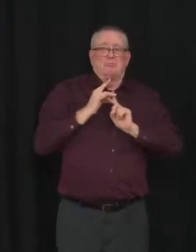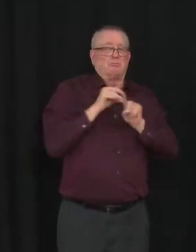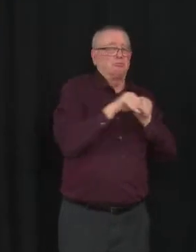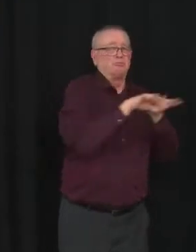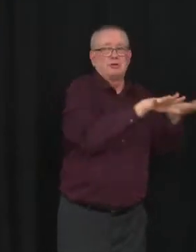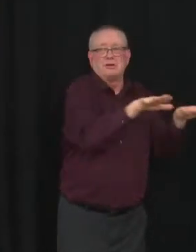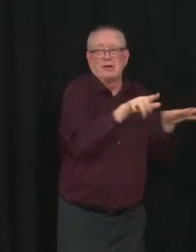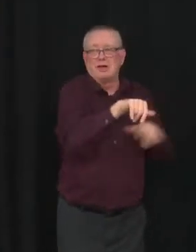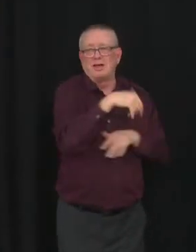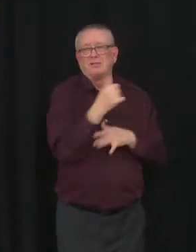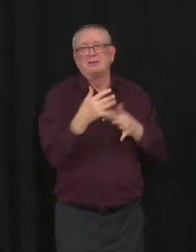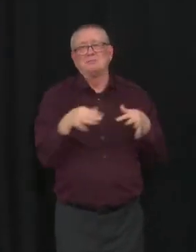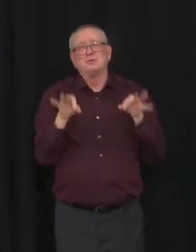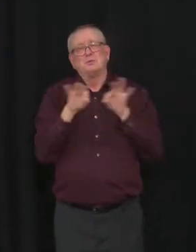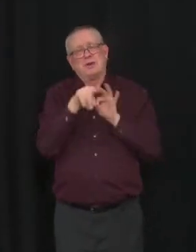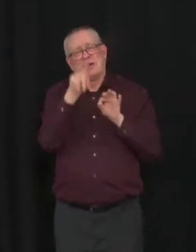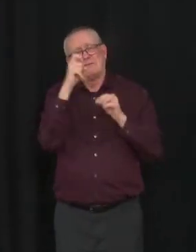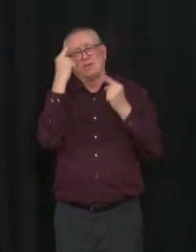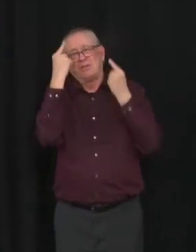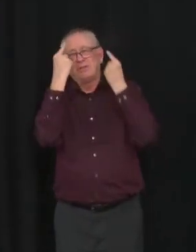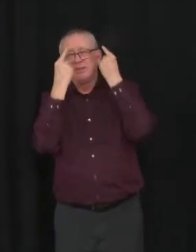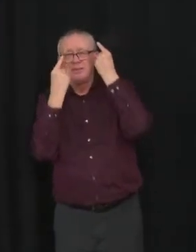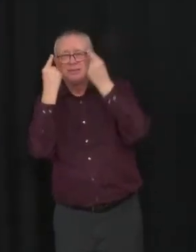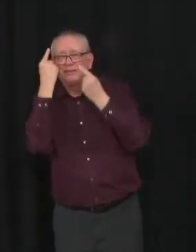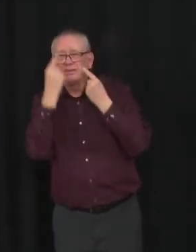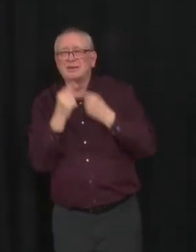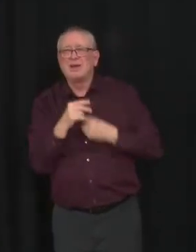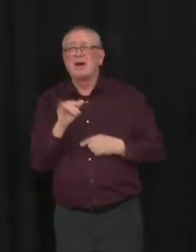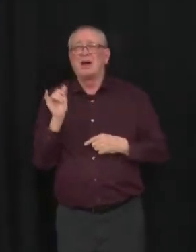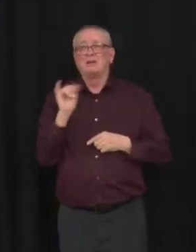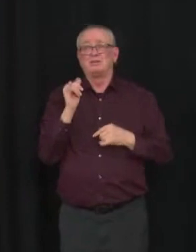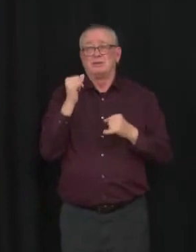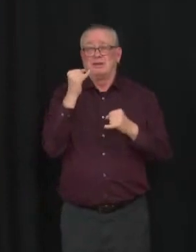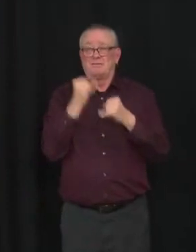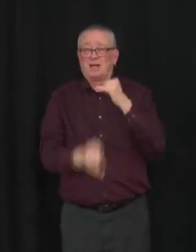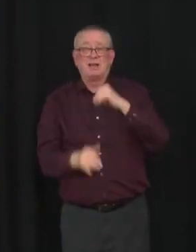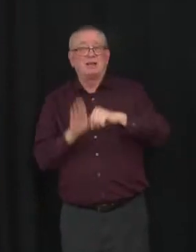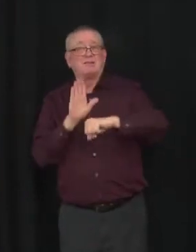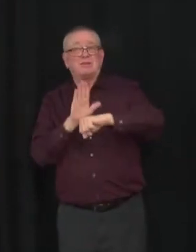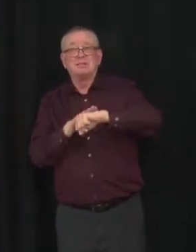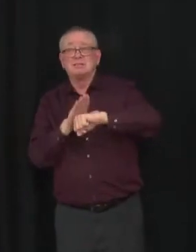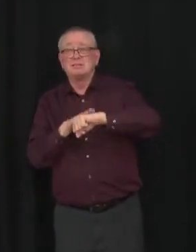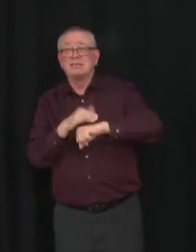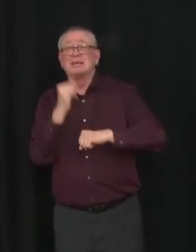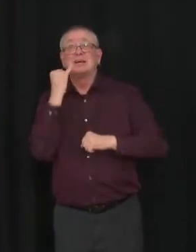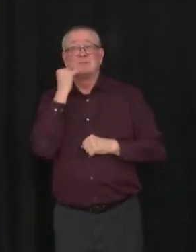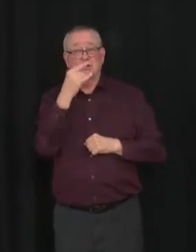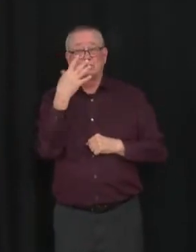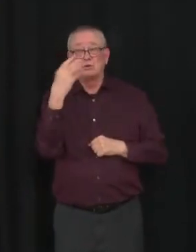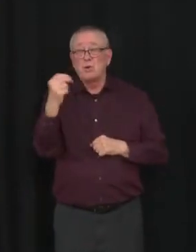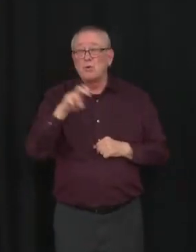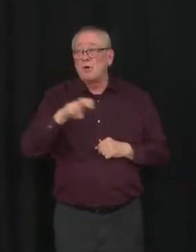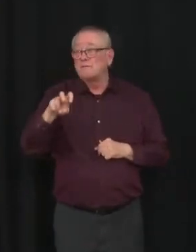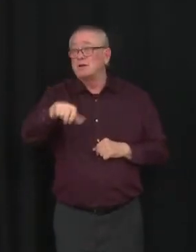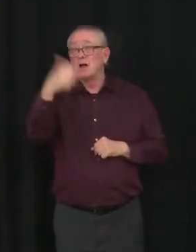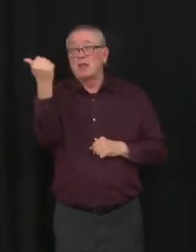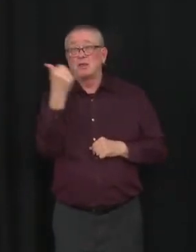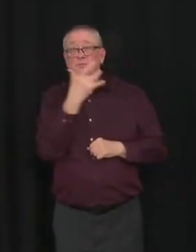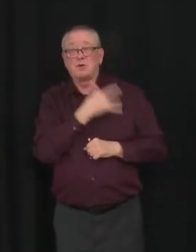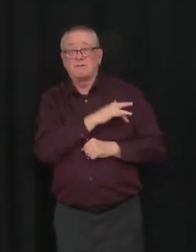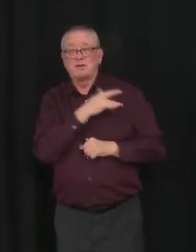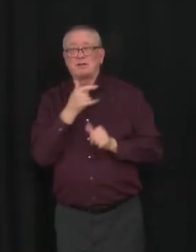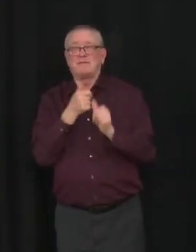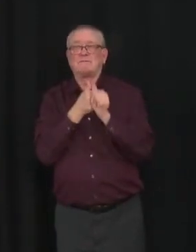into consideration. And the final piece is to make sure that if you are traveling to another province, you know what the requirements are in